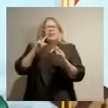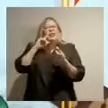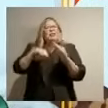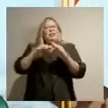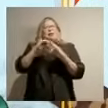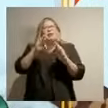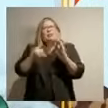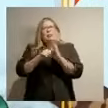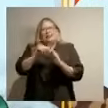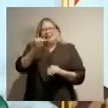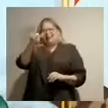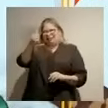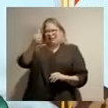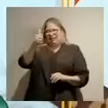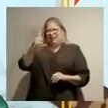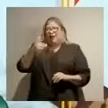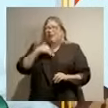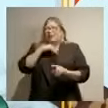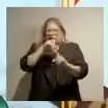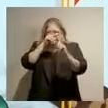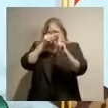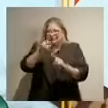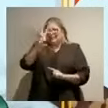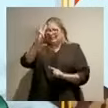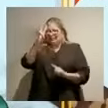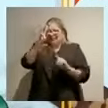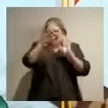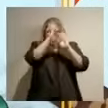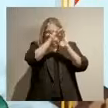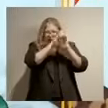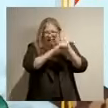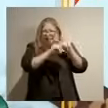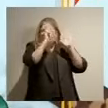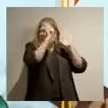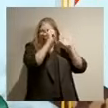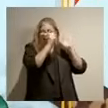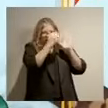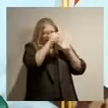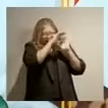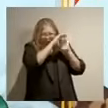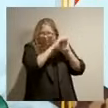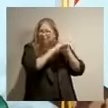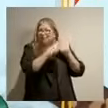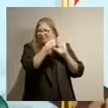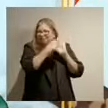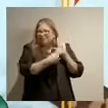7 specific trigger items that are bulleted.